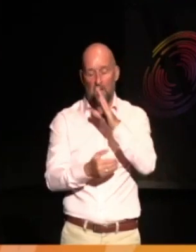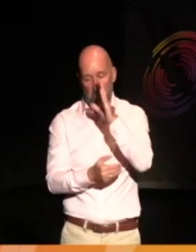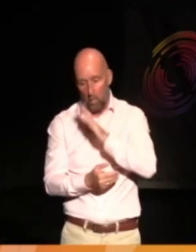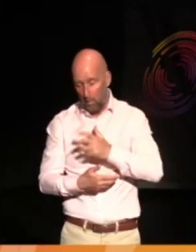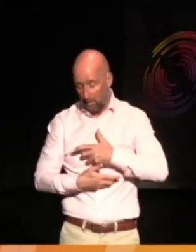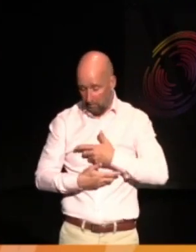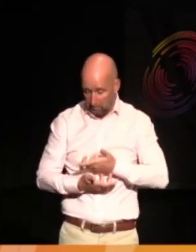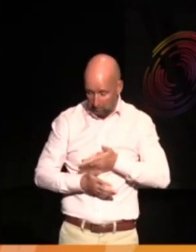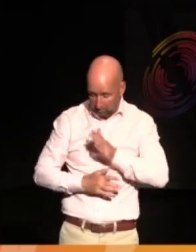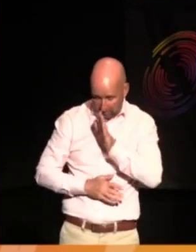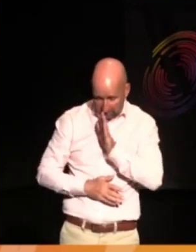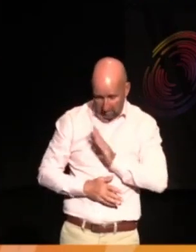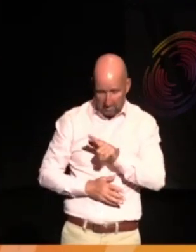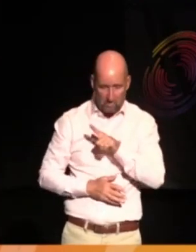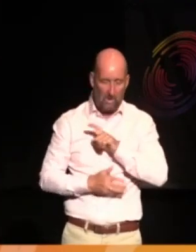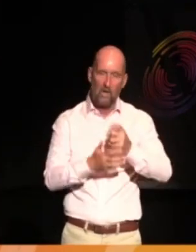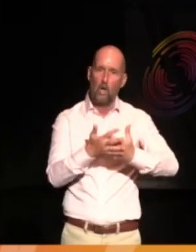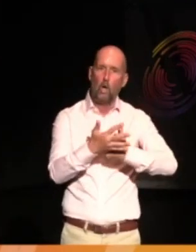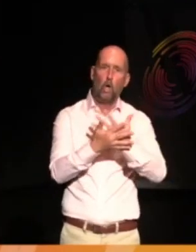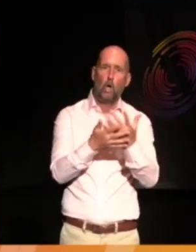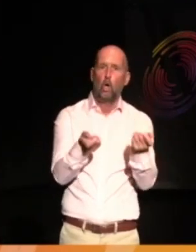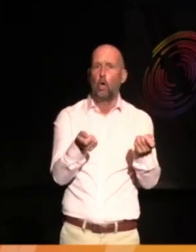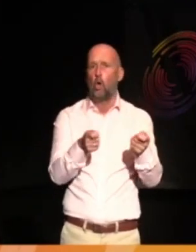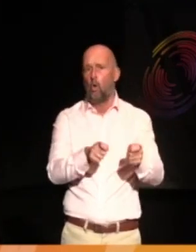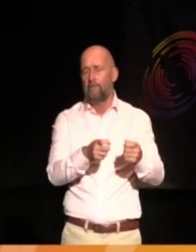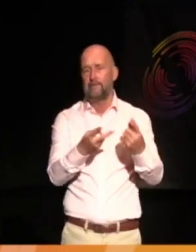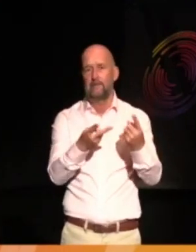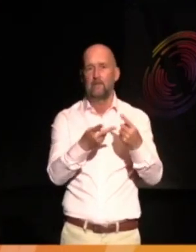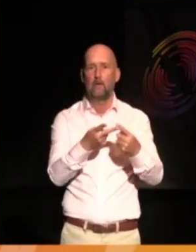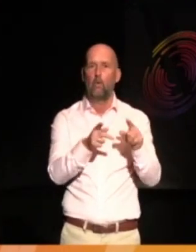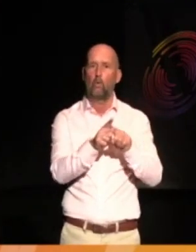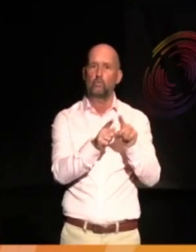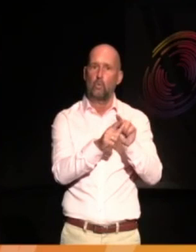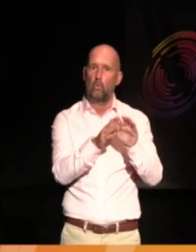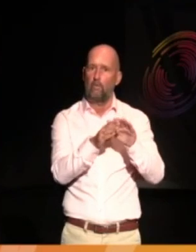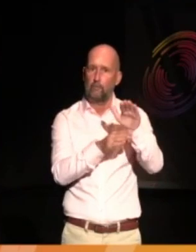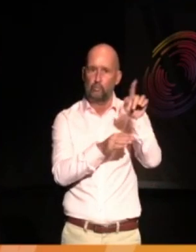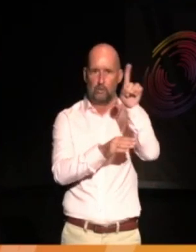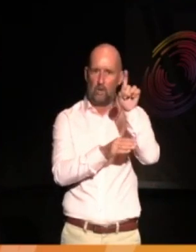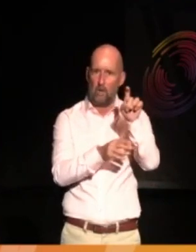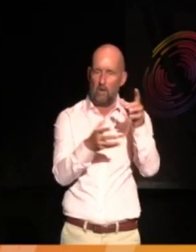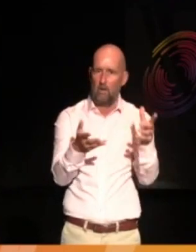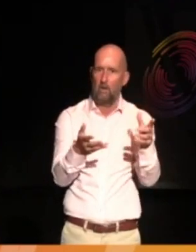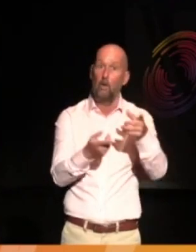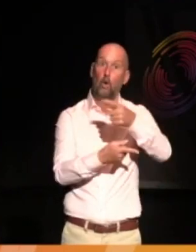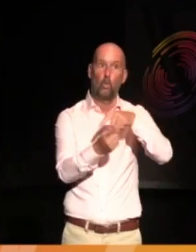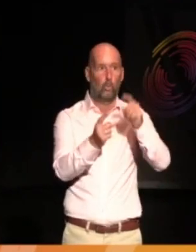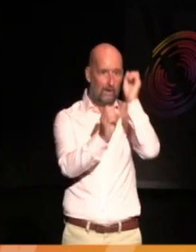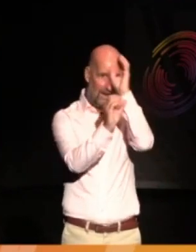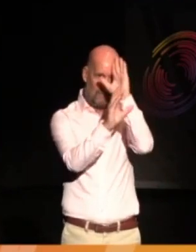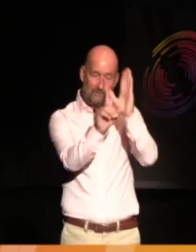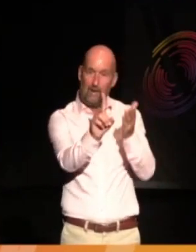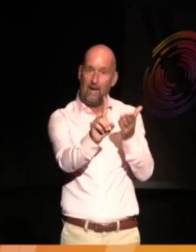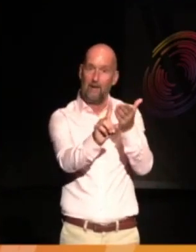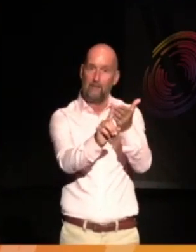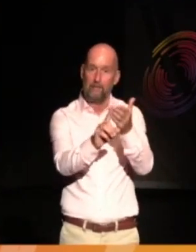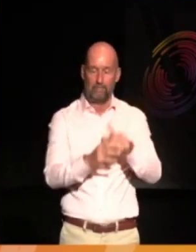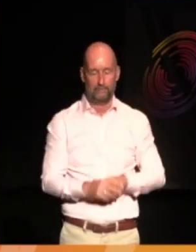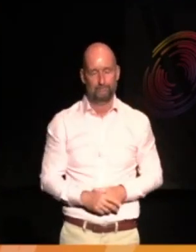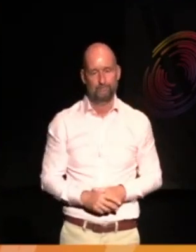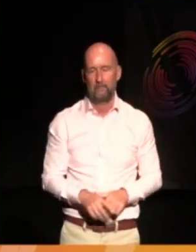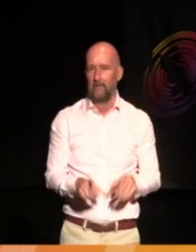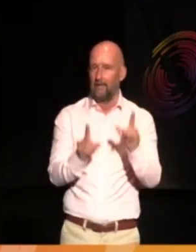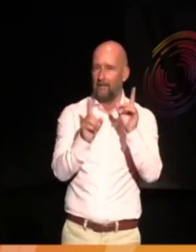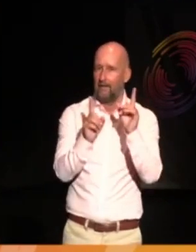grieving due to COVID, but also that futurism we all aspire to, in a sense? So